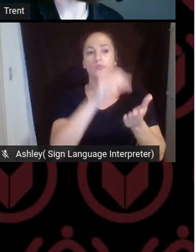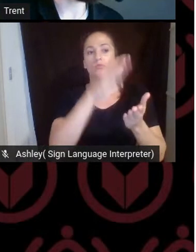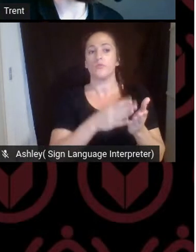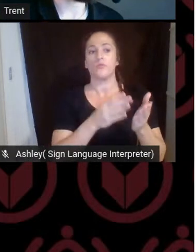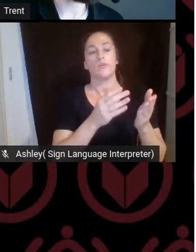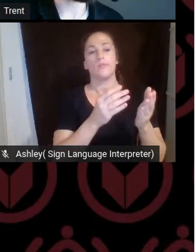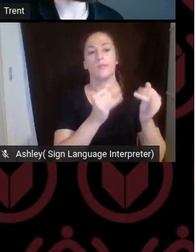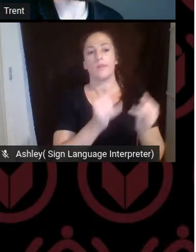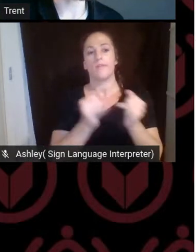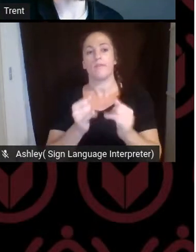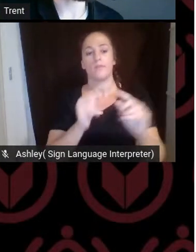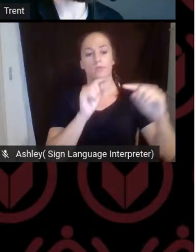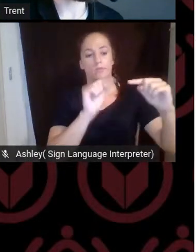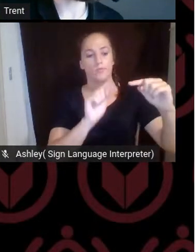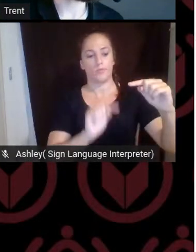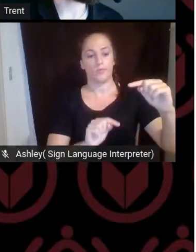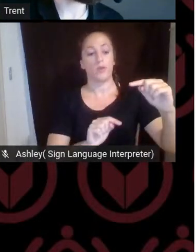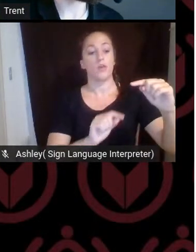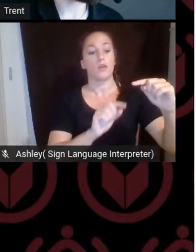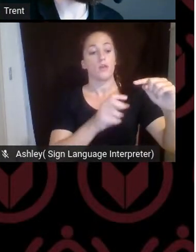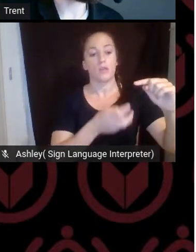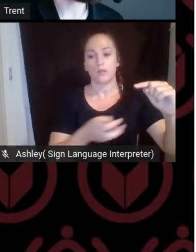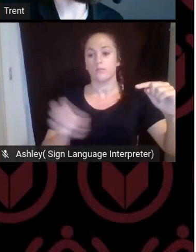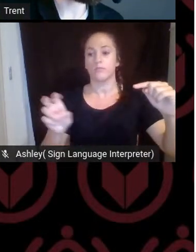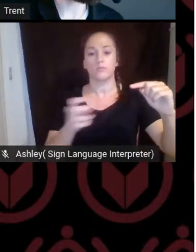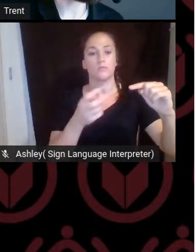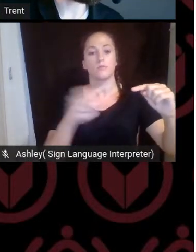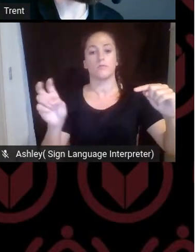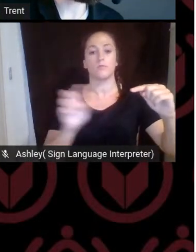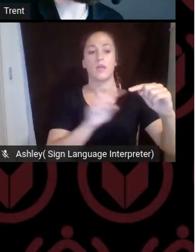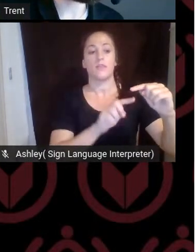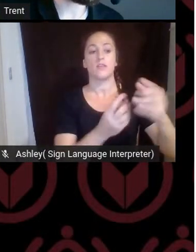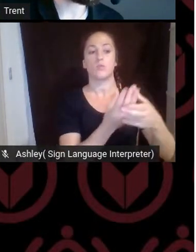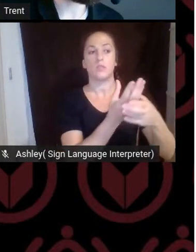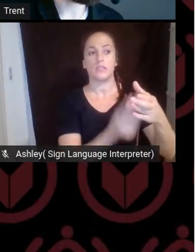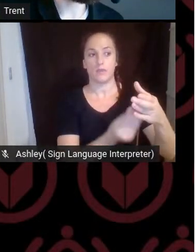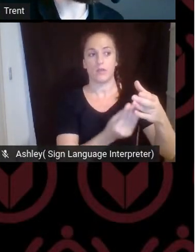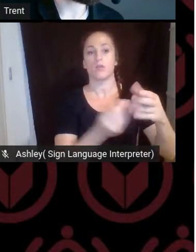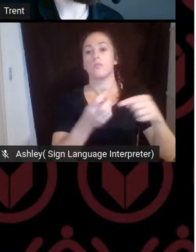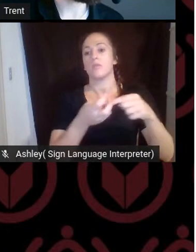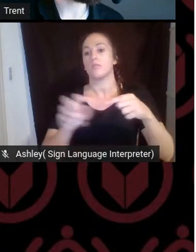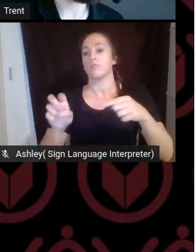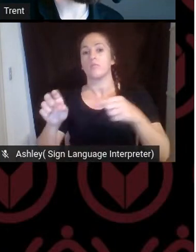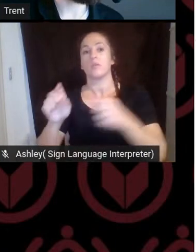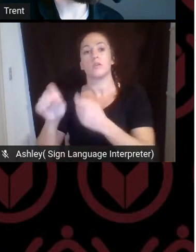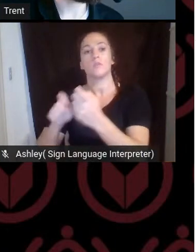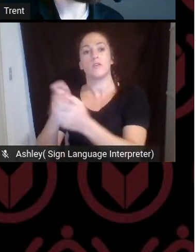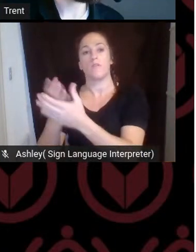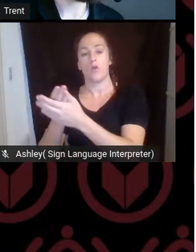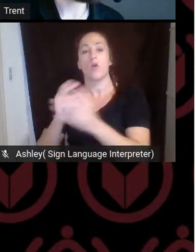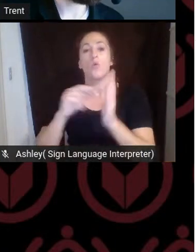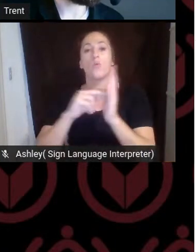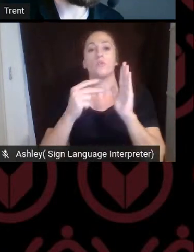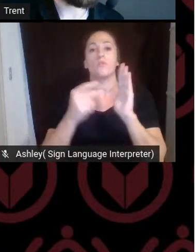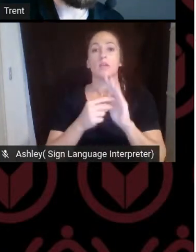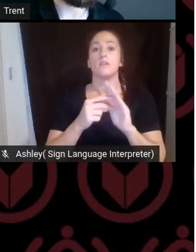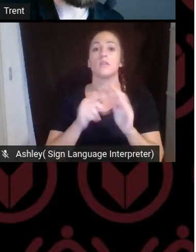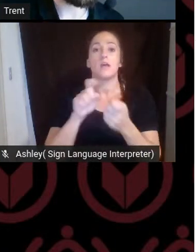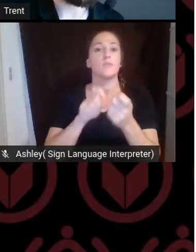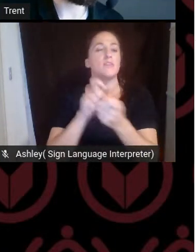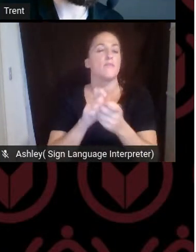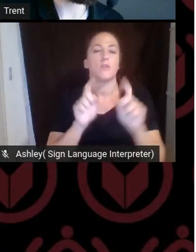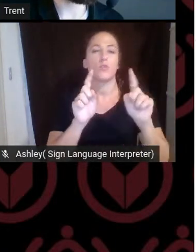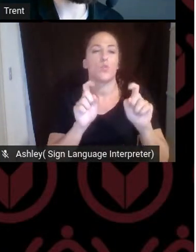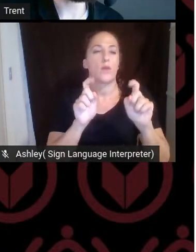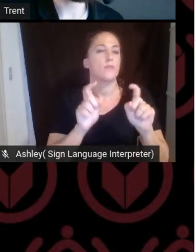it processes, it'll disappear from my listed files and then give me a notification saying that quiz has been moved into